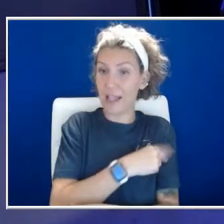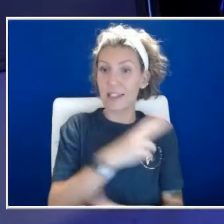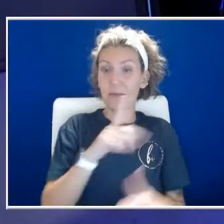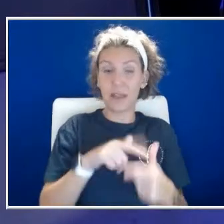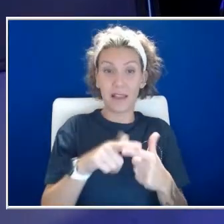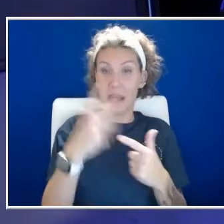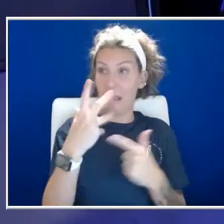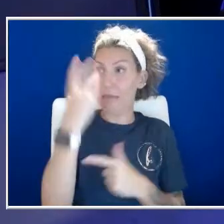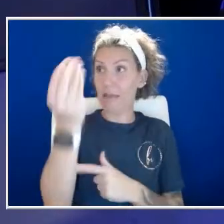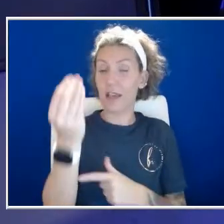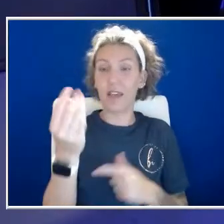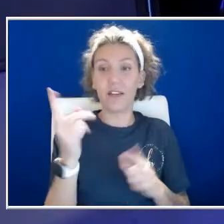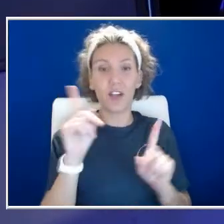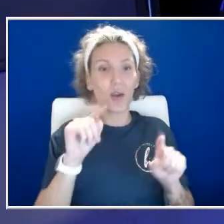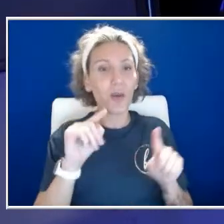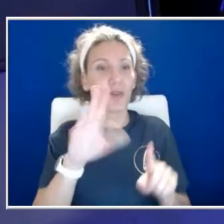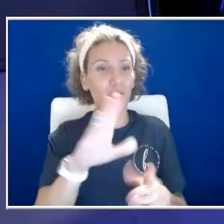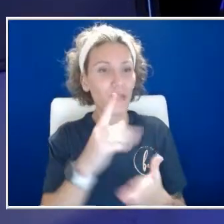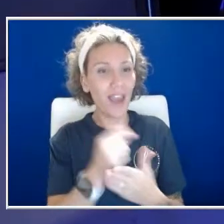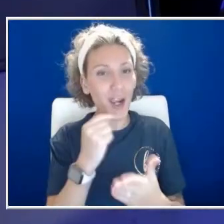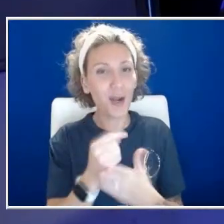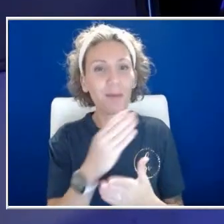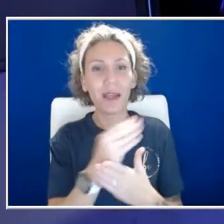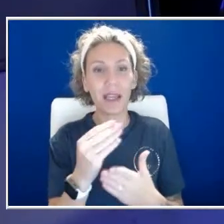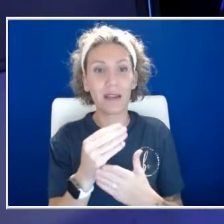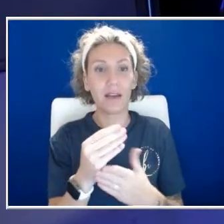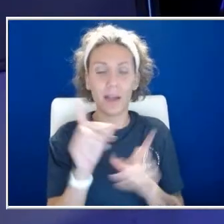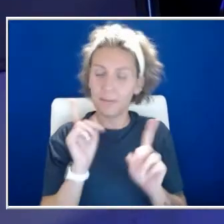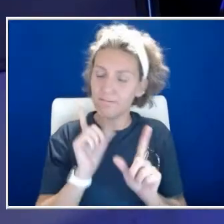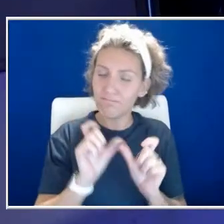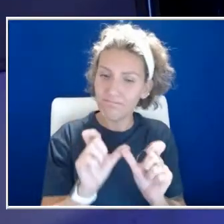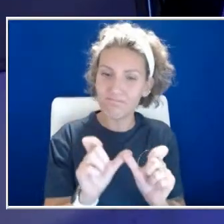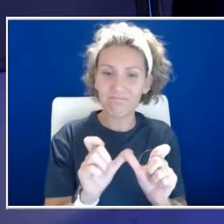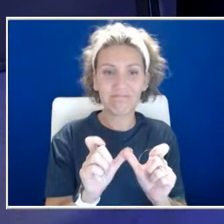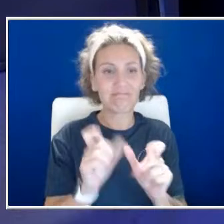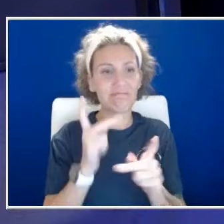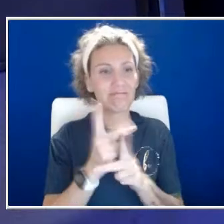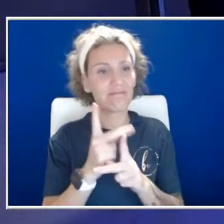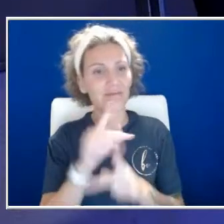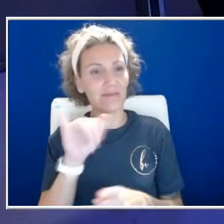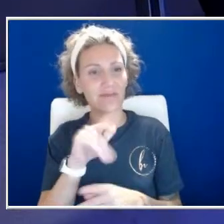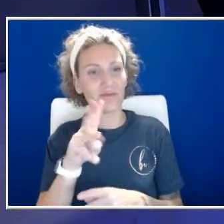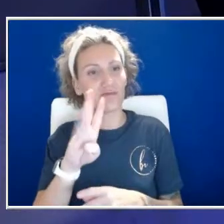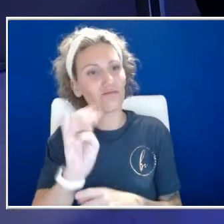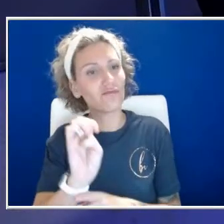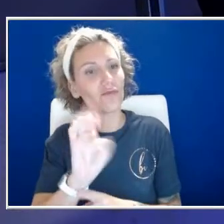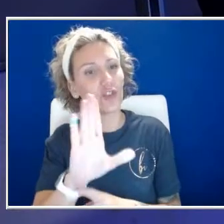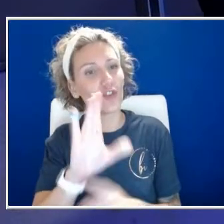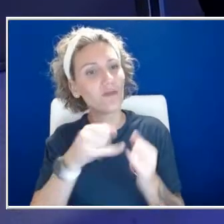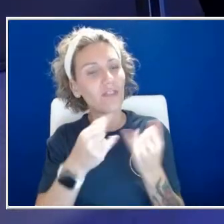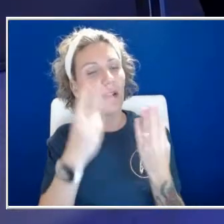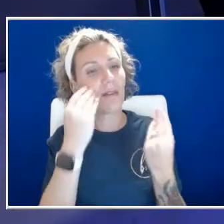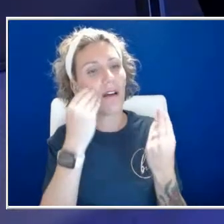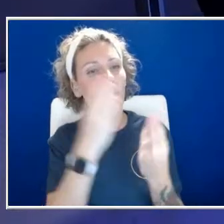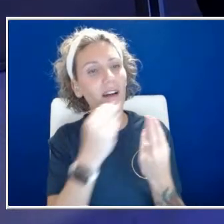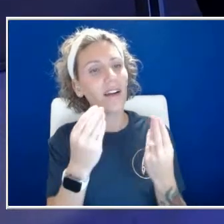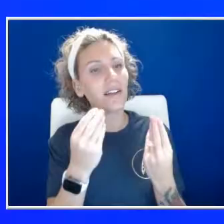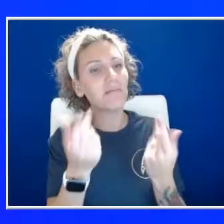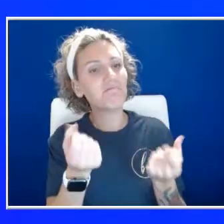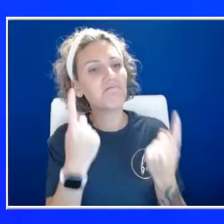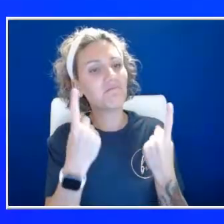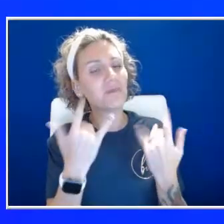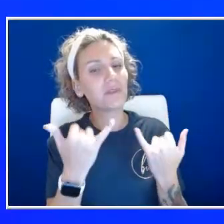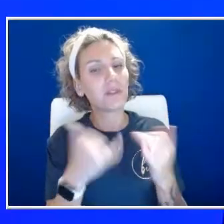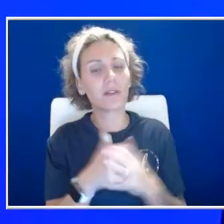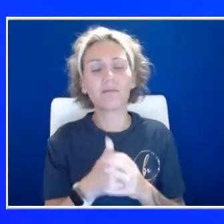to your therapy and being diligent about that. Jamie, what do you want the final thought and today's takeaway to be? So I think the takeaway from a